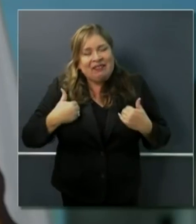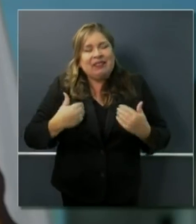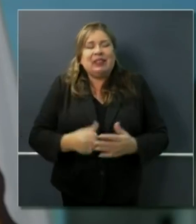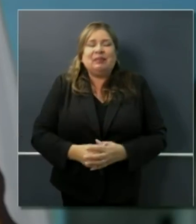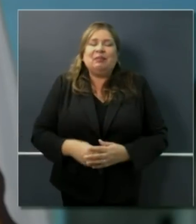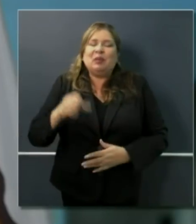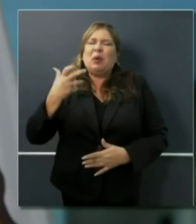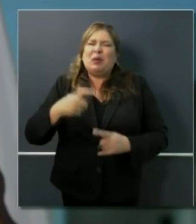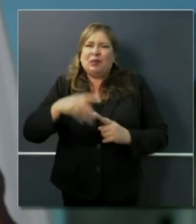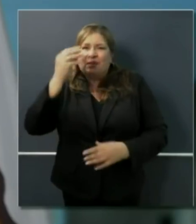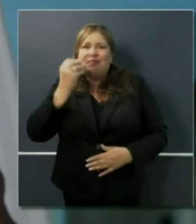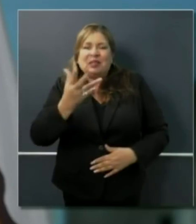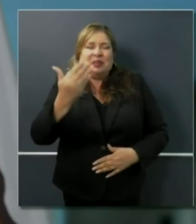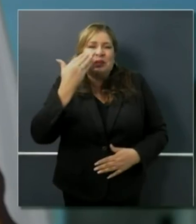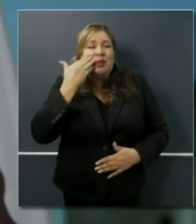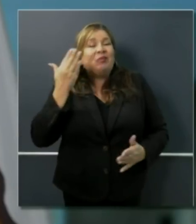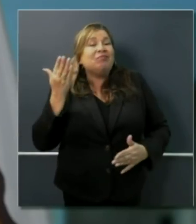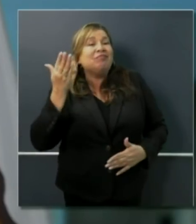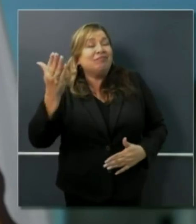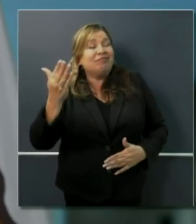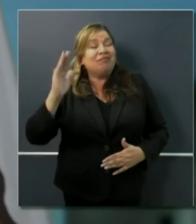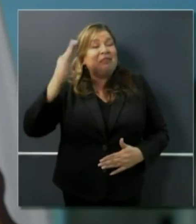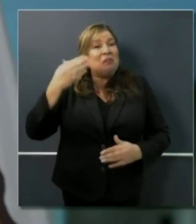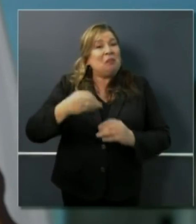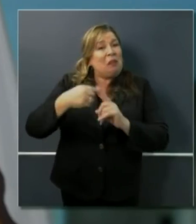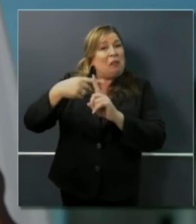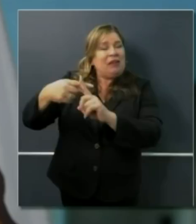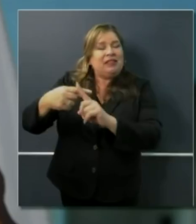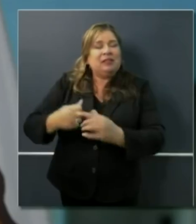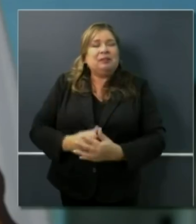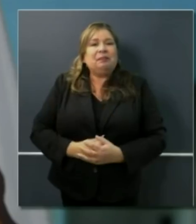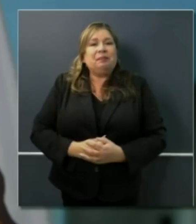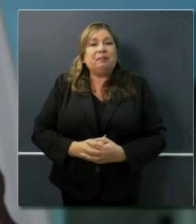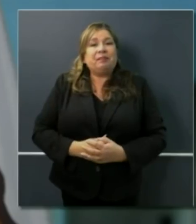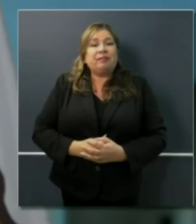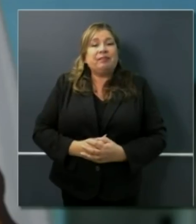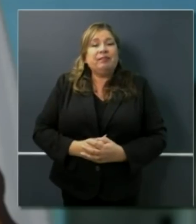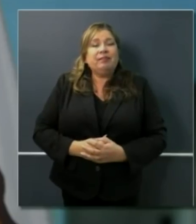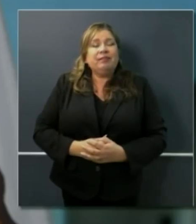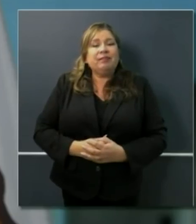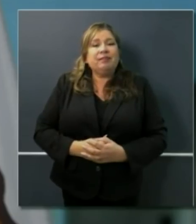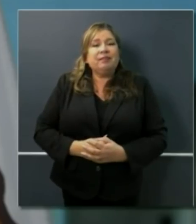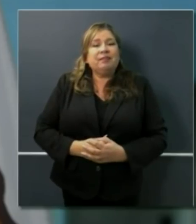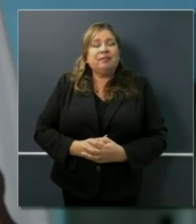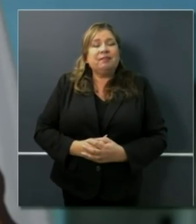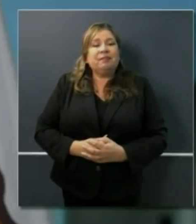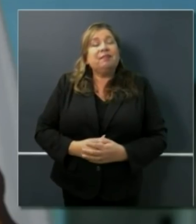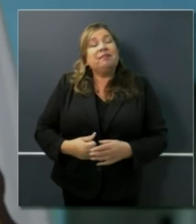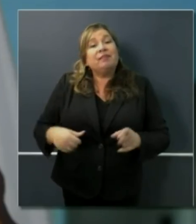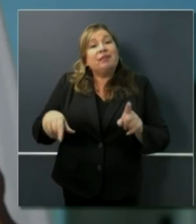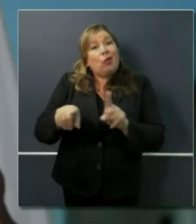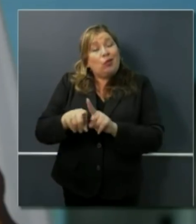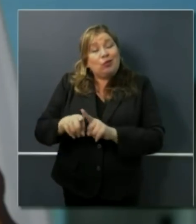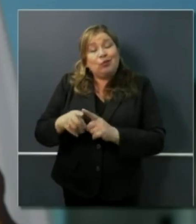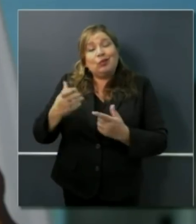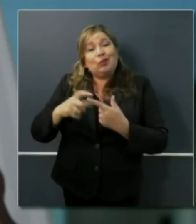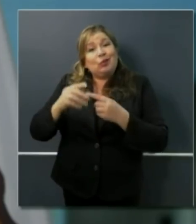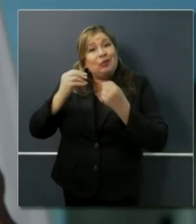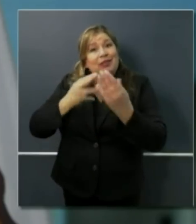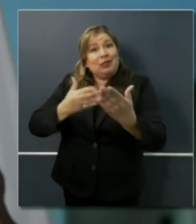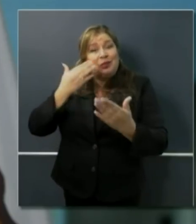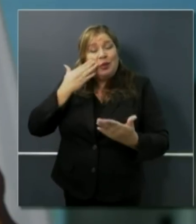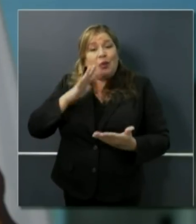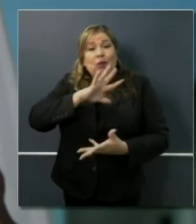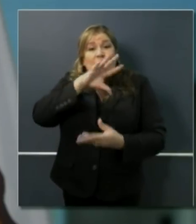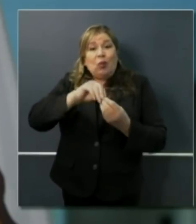share that with you and let you know that. And let me just briefly, before we open up to questions, just further that by letting you know that the total